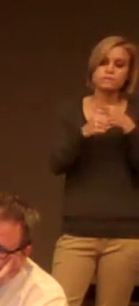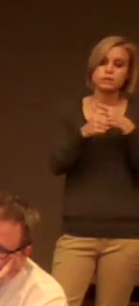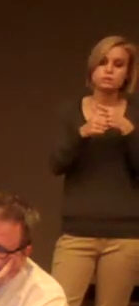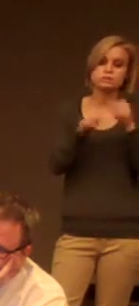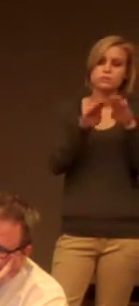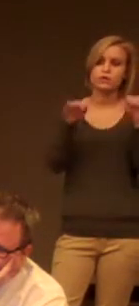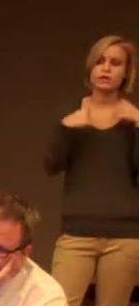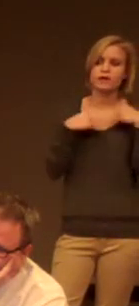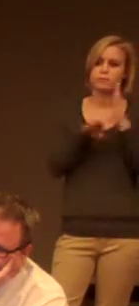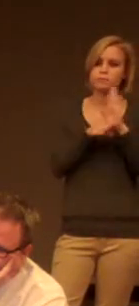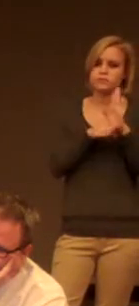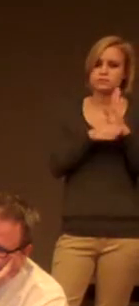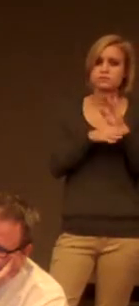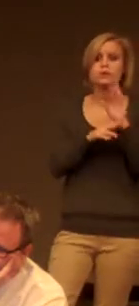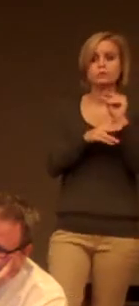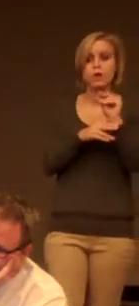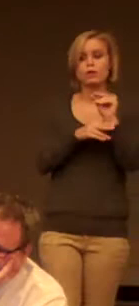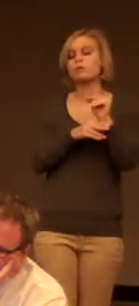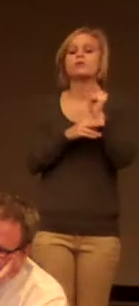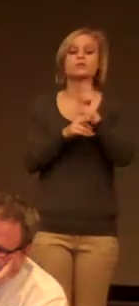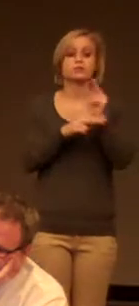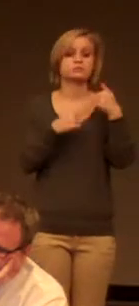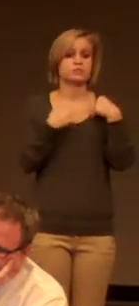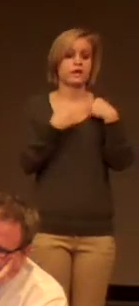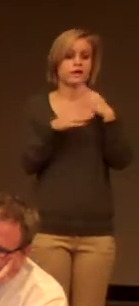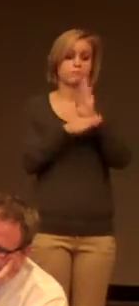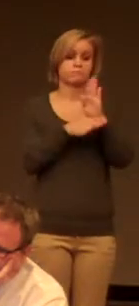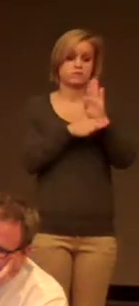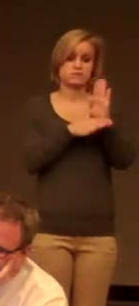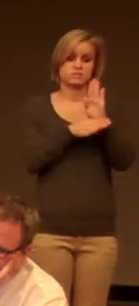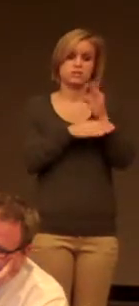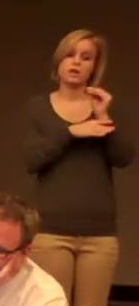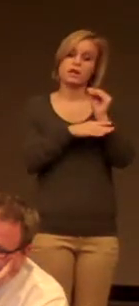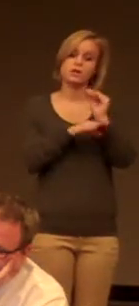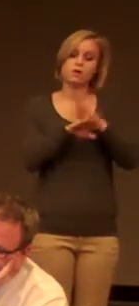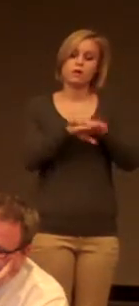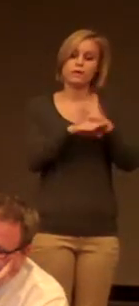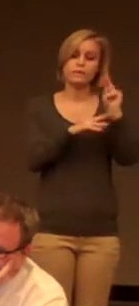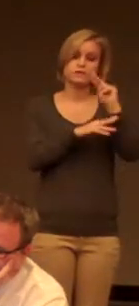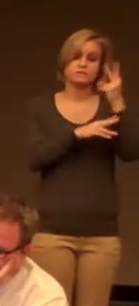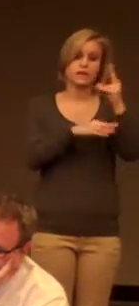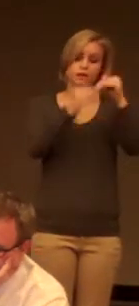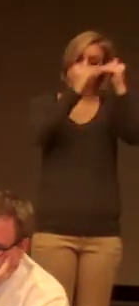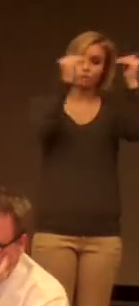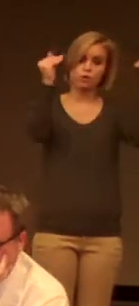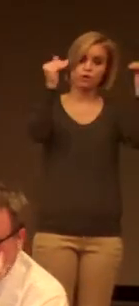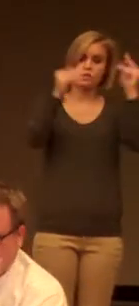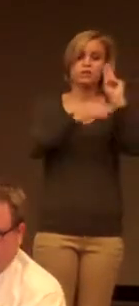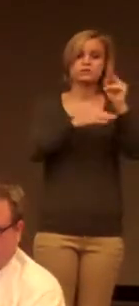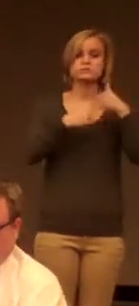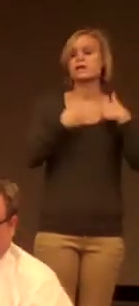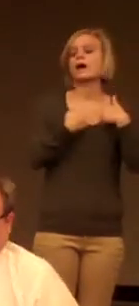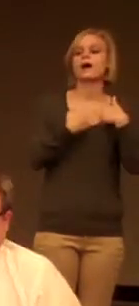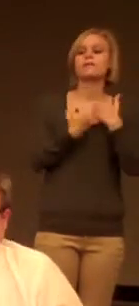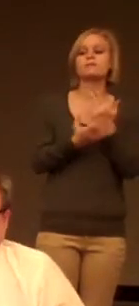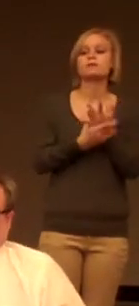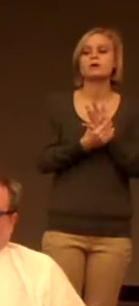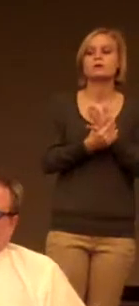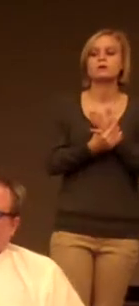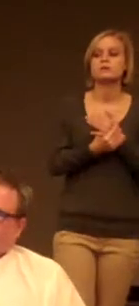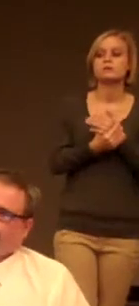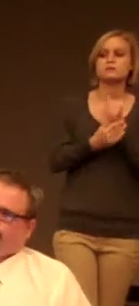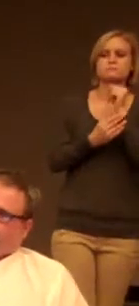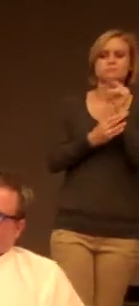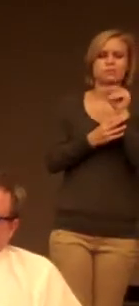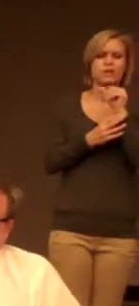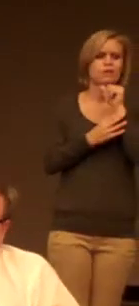no, they don't. They used to have businesses. And on the 2nd floor, they used to have a bit. No, they don't